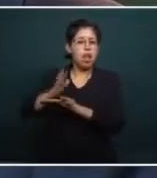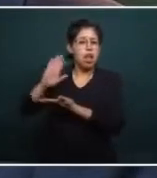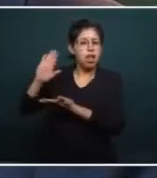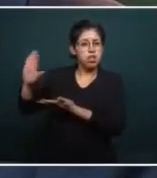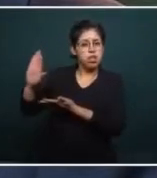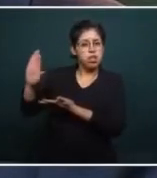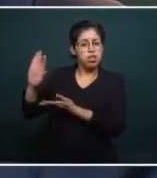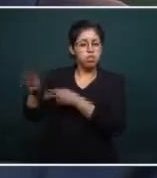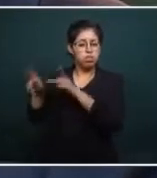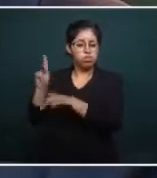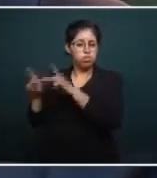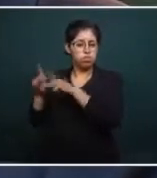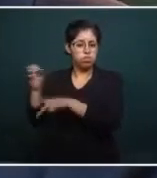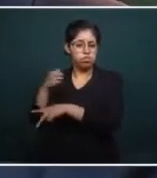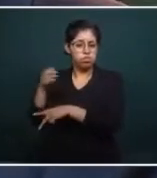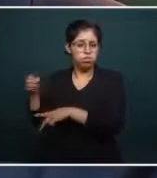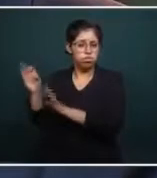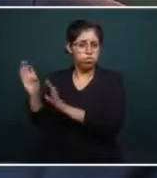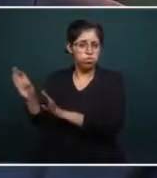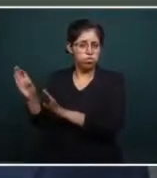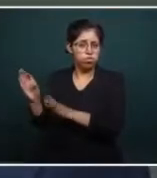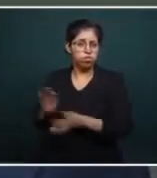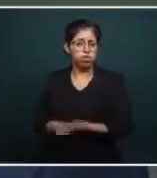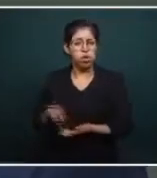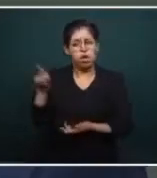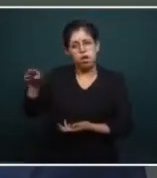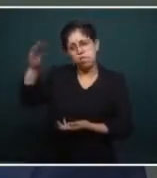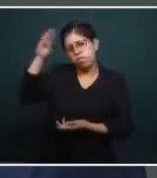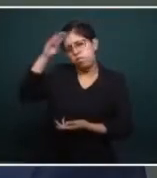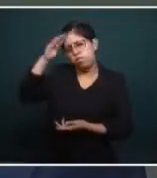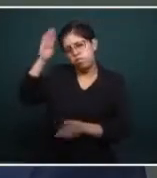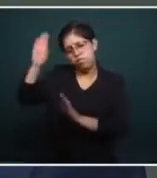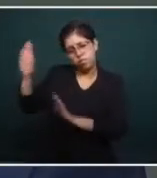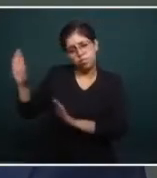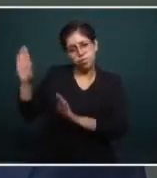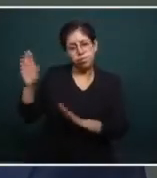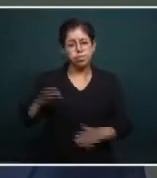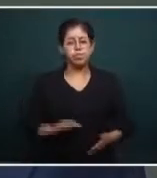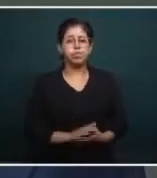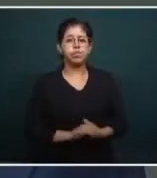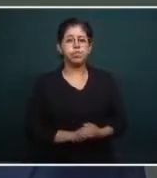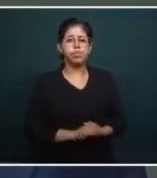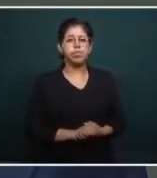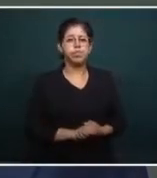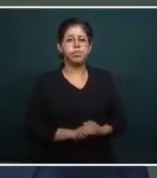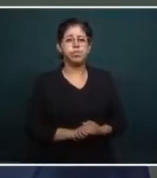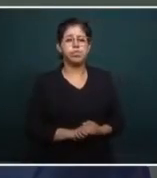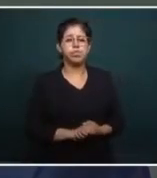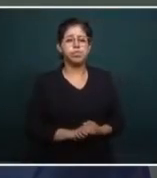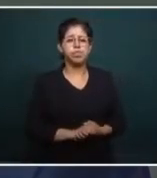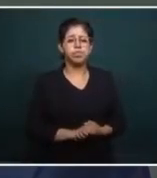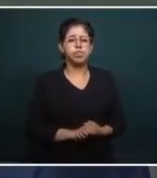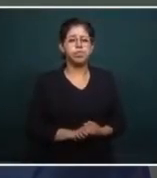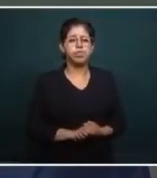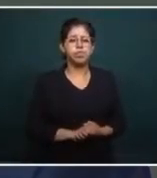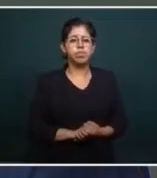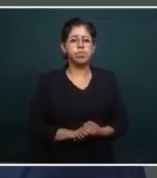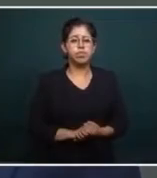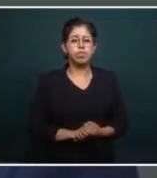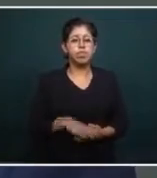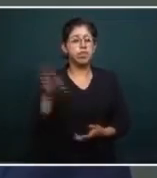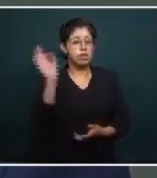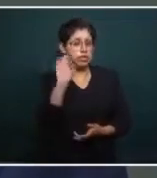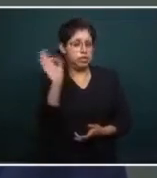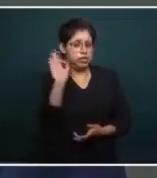matter de reflexión, de análisis of reflection and analysis, y puede